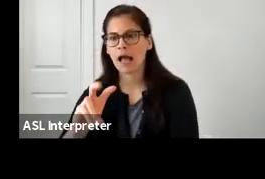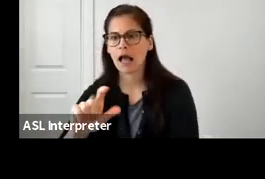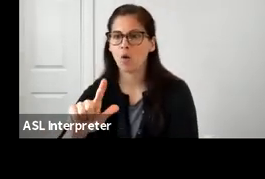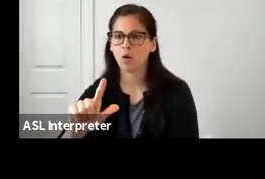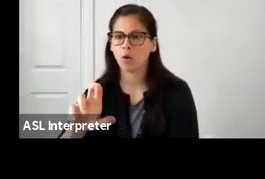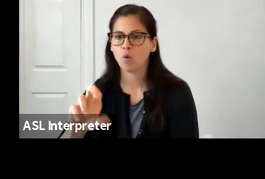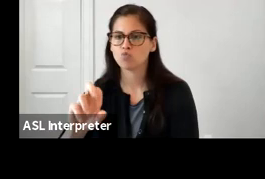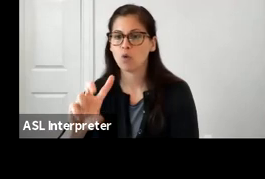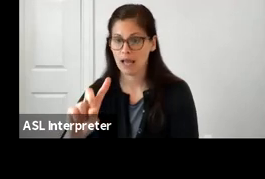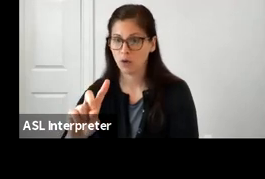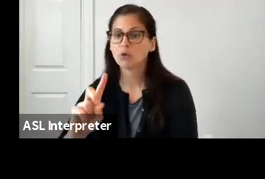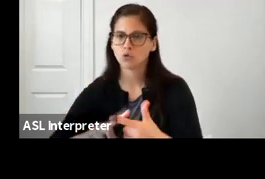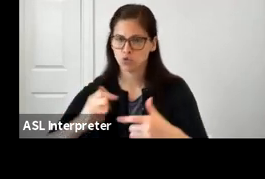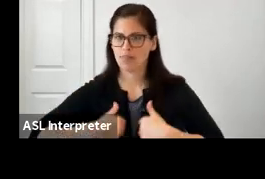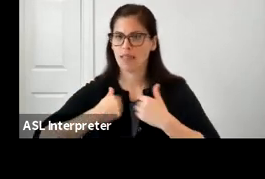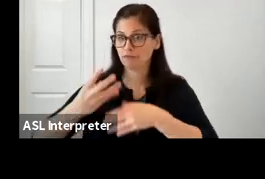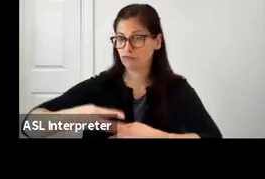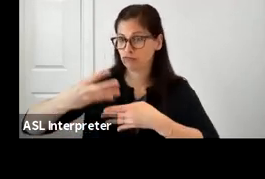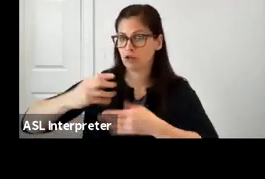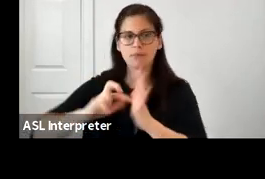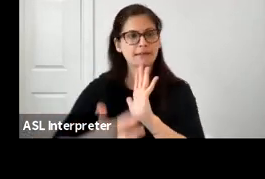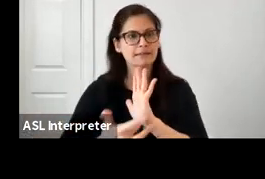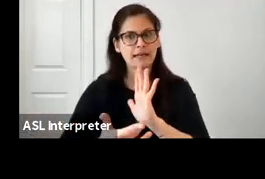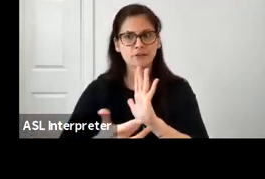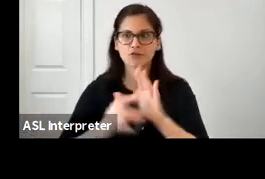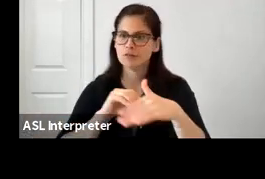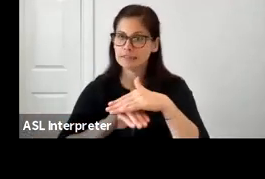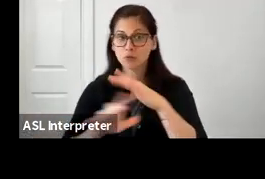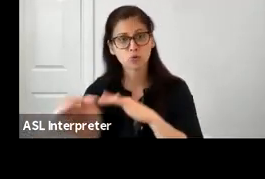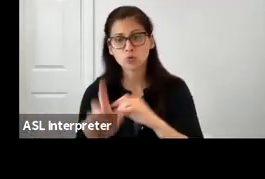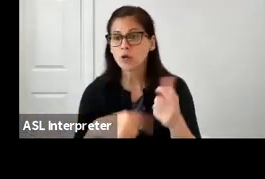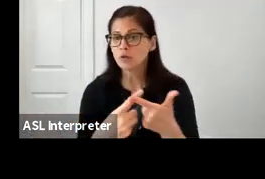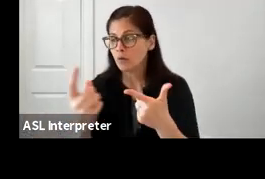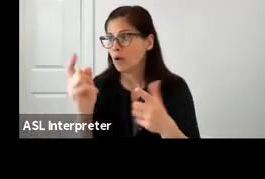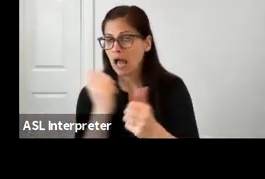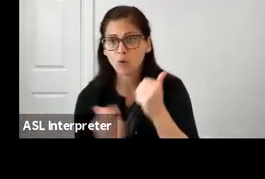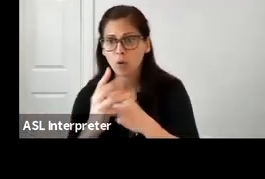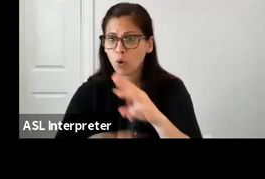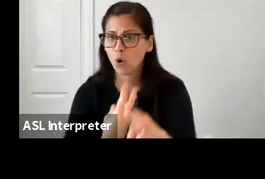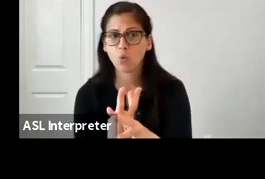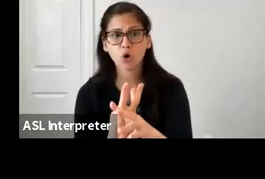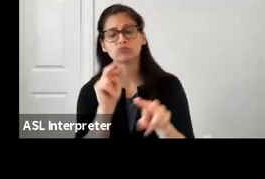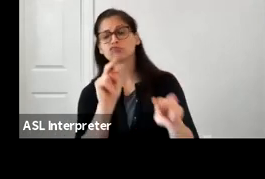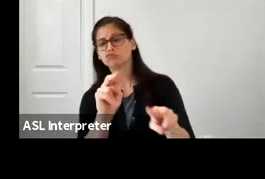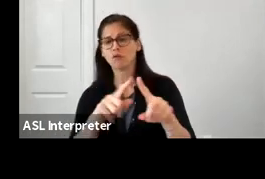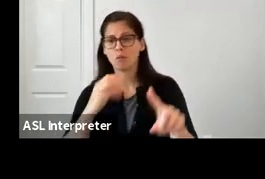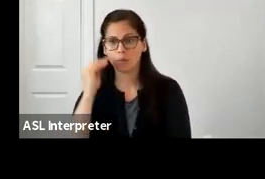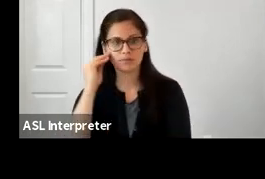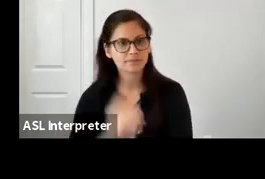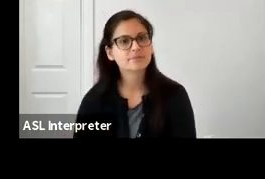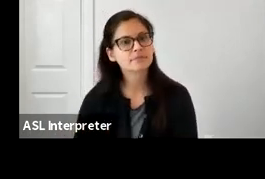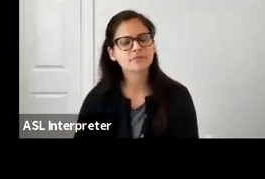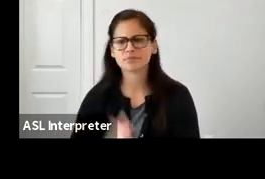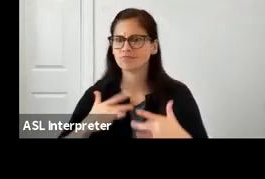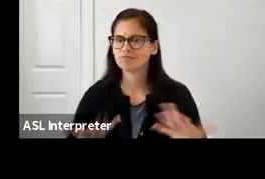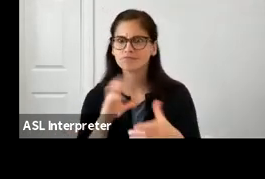stream the event and provide technical assistance so people around the world could access this one-of-a-kind evening from the comfort of their own homes. We were thrilled to be